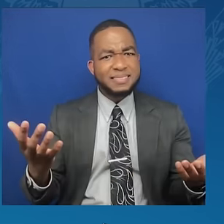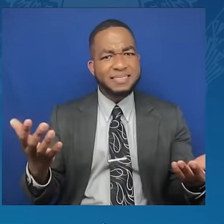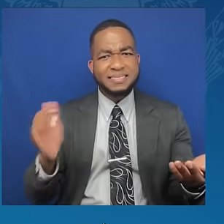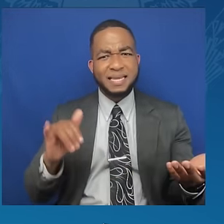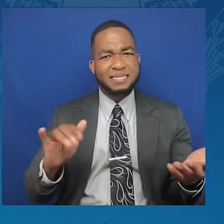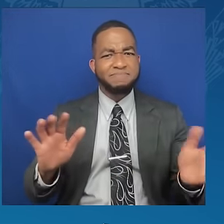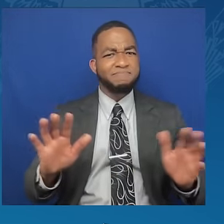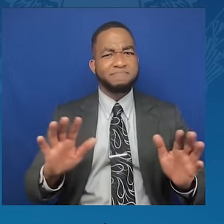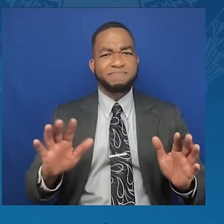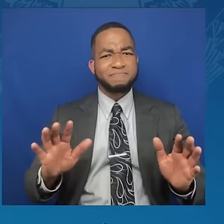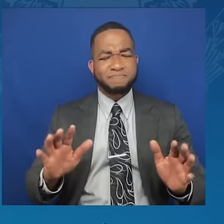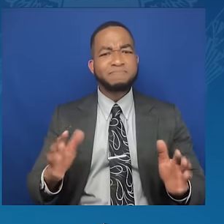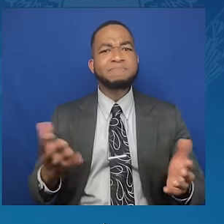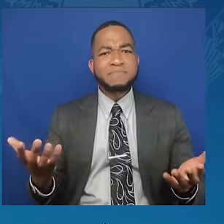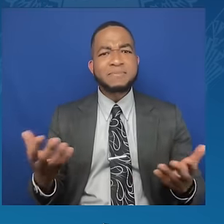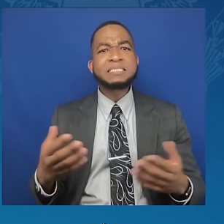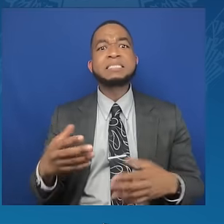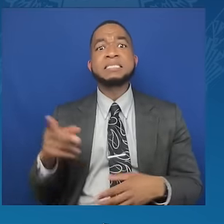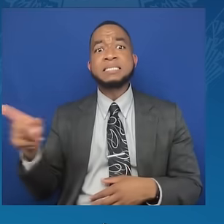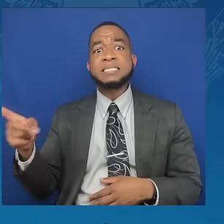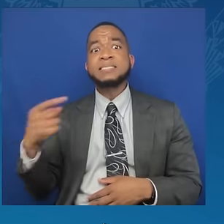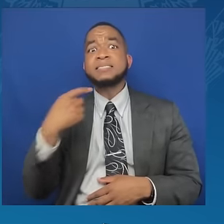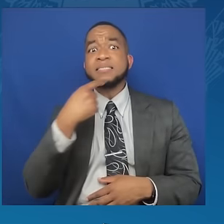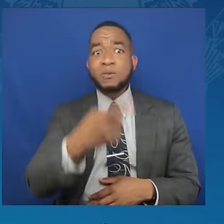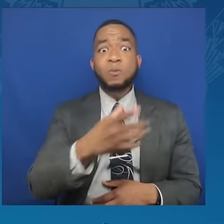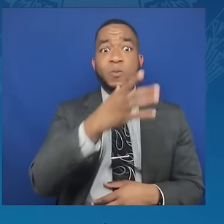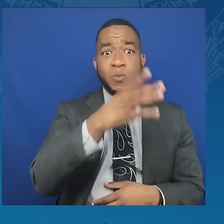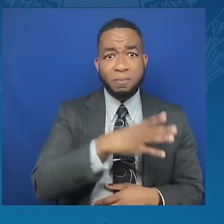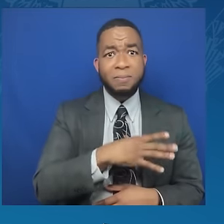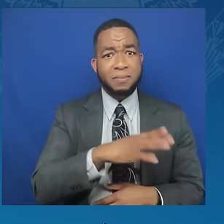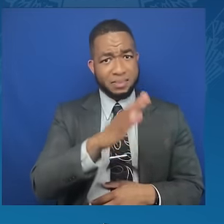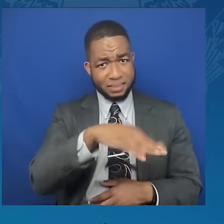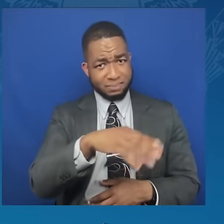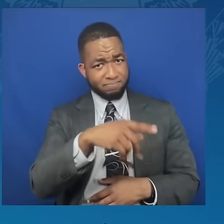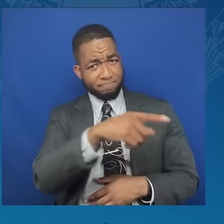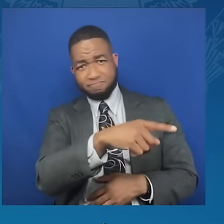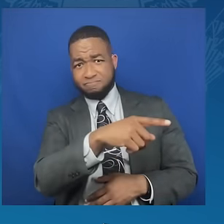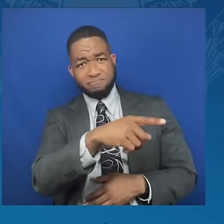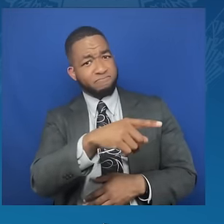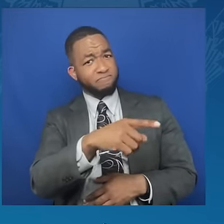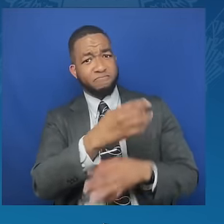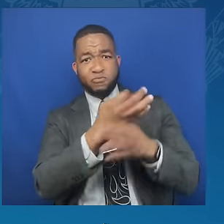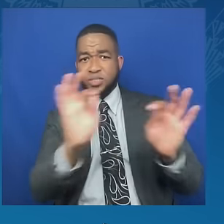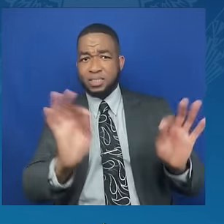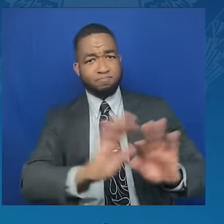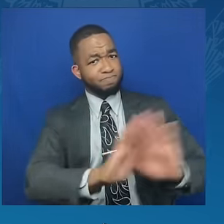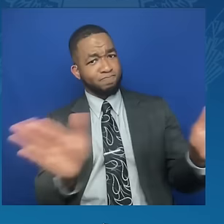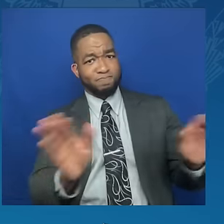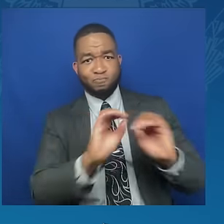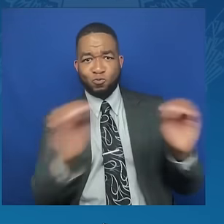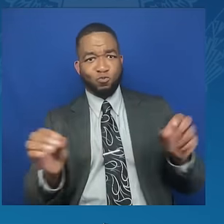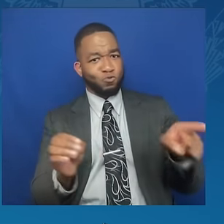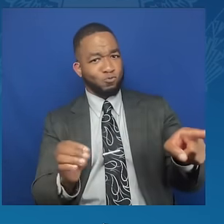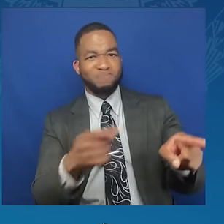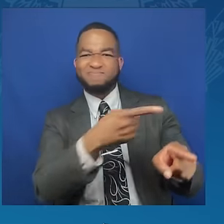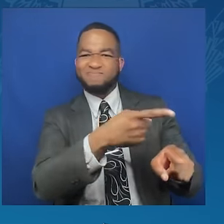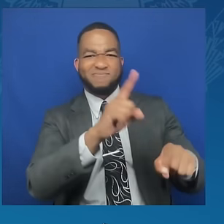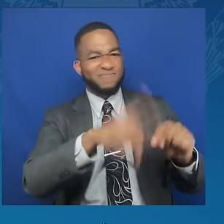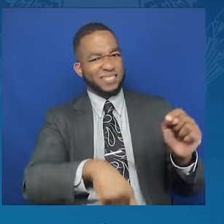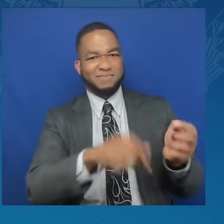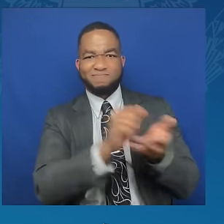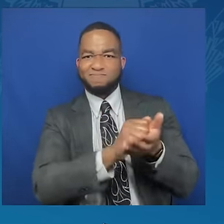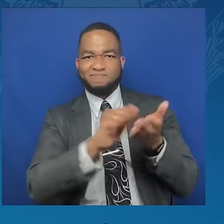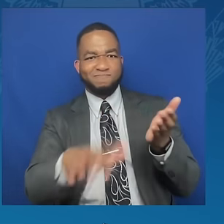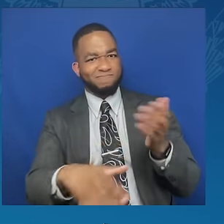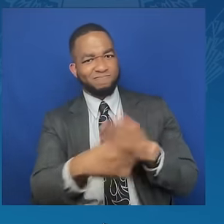women they do not have the freedom to end an unwanted pregnancy. And on the other hand, these extremists tell women they